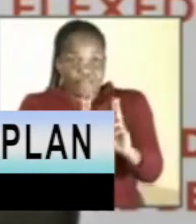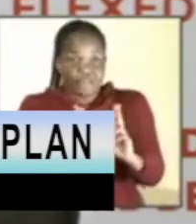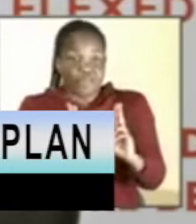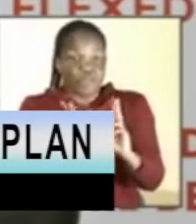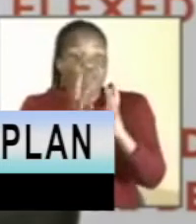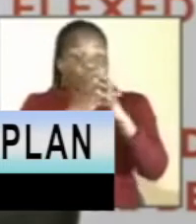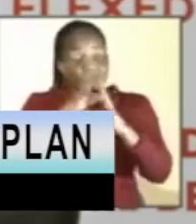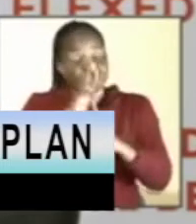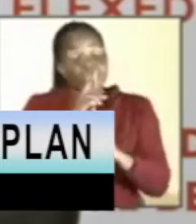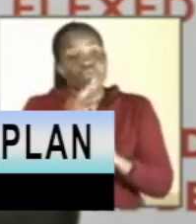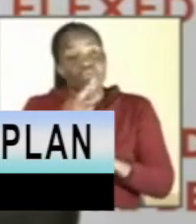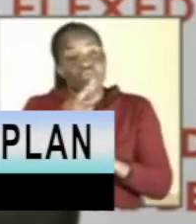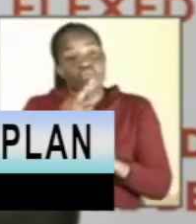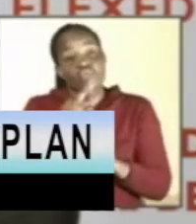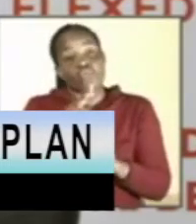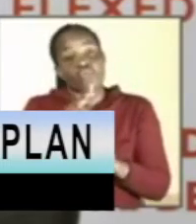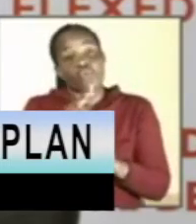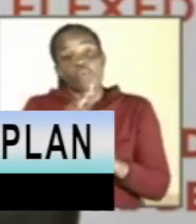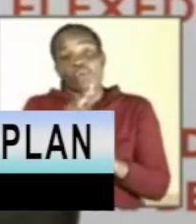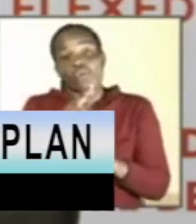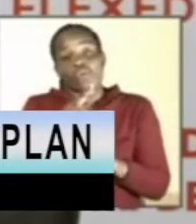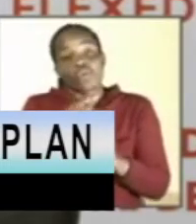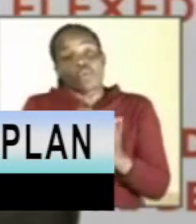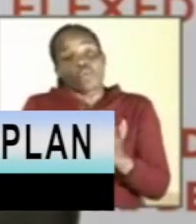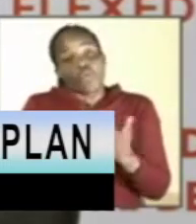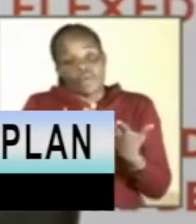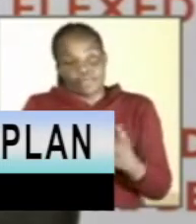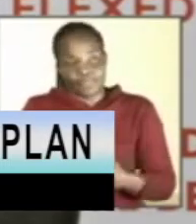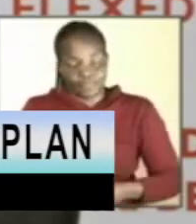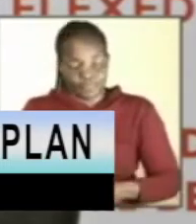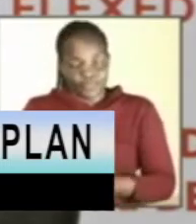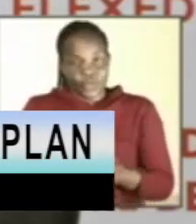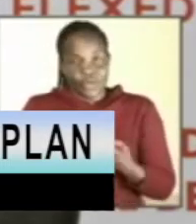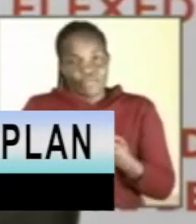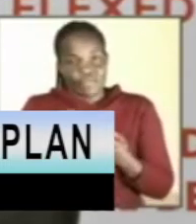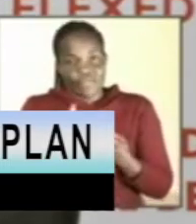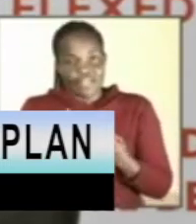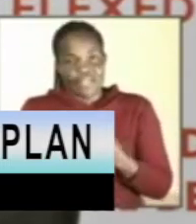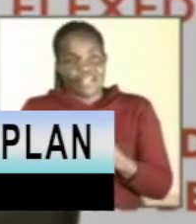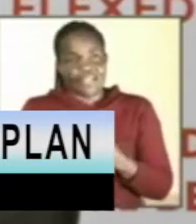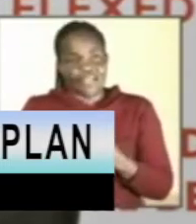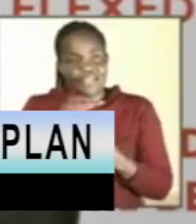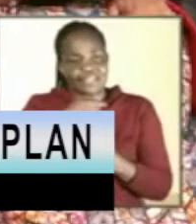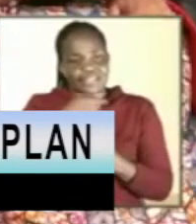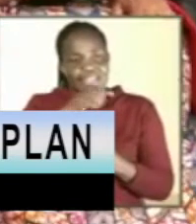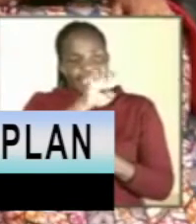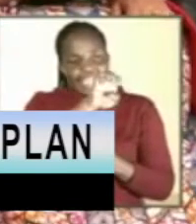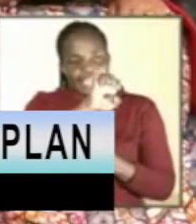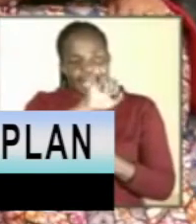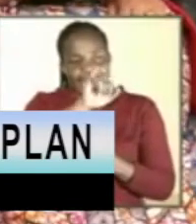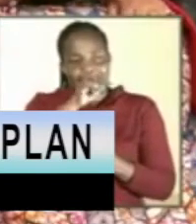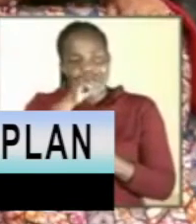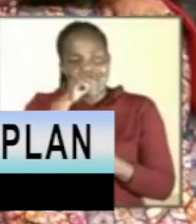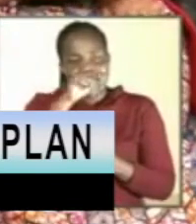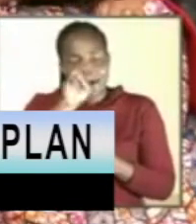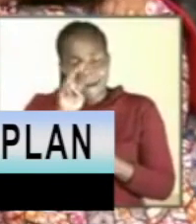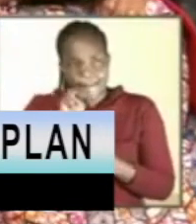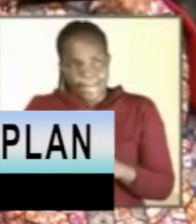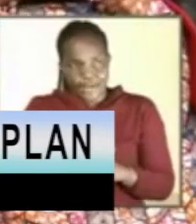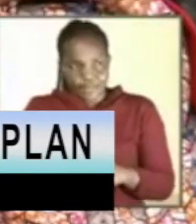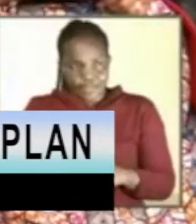also, we have also benefited from the emergency income grant that my brother here mentioned, of